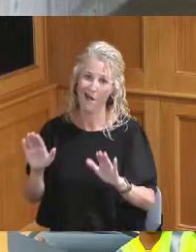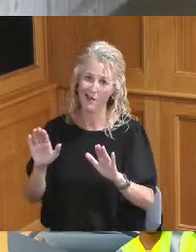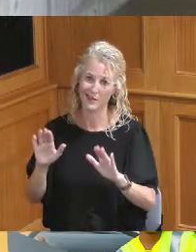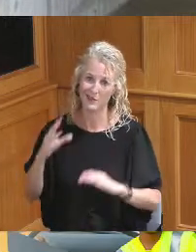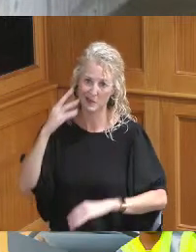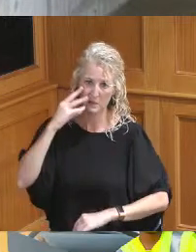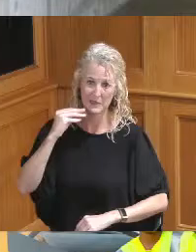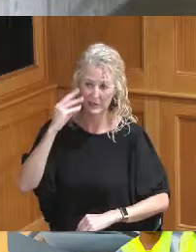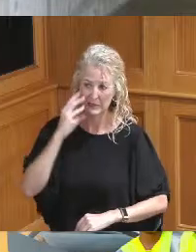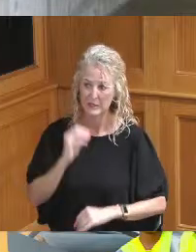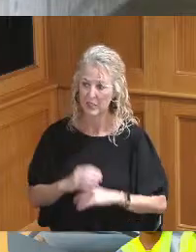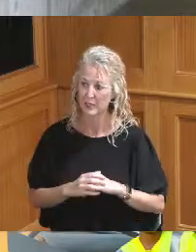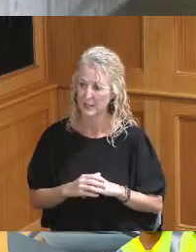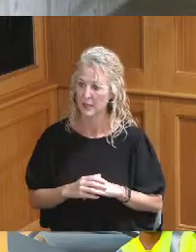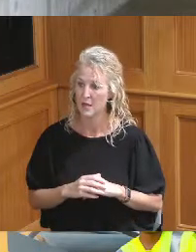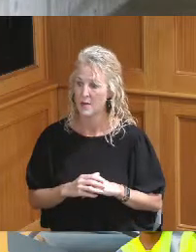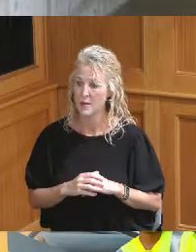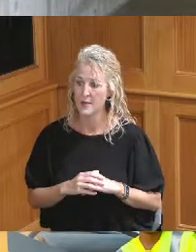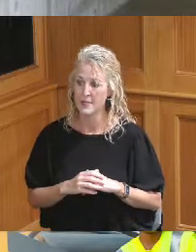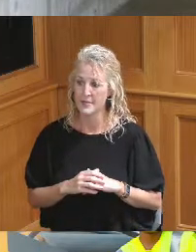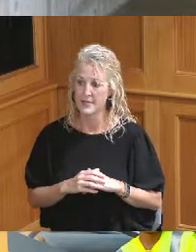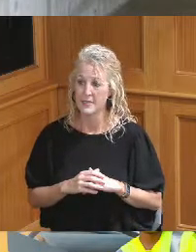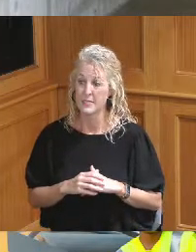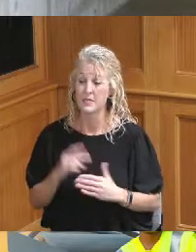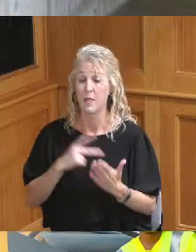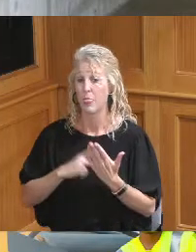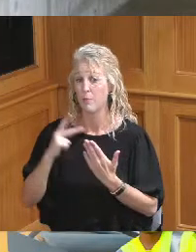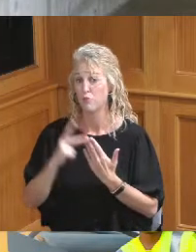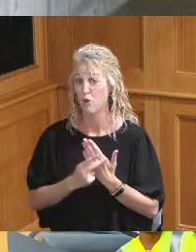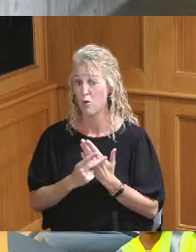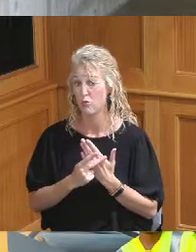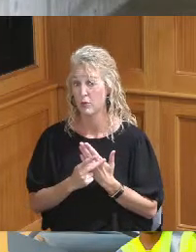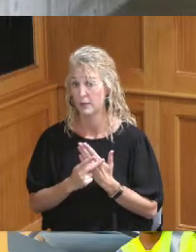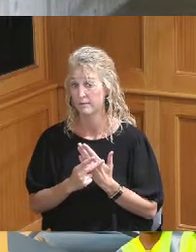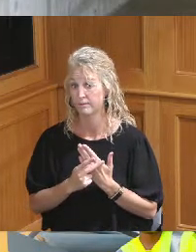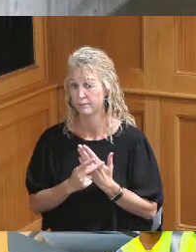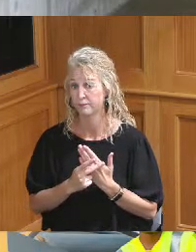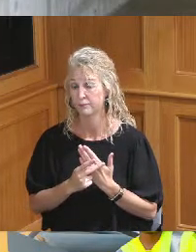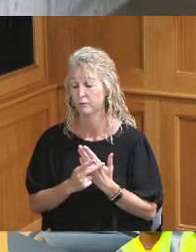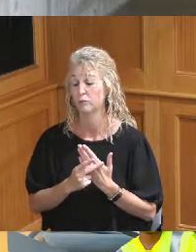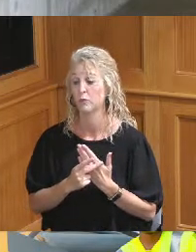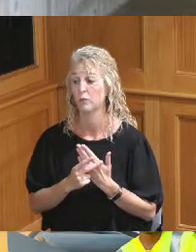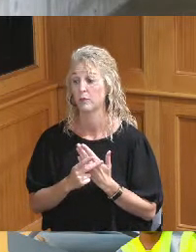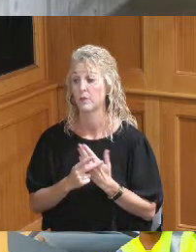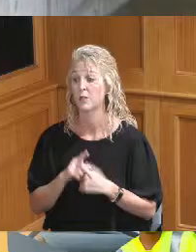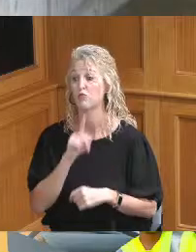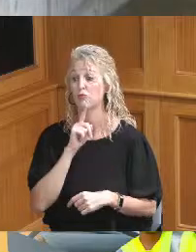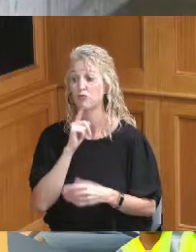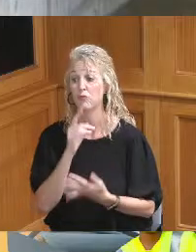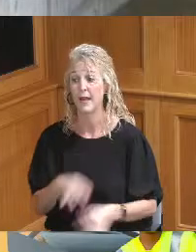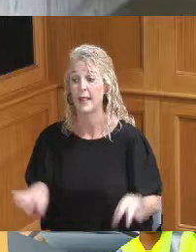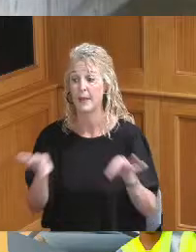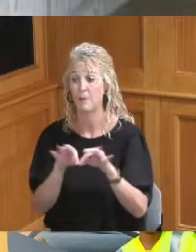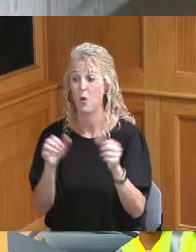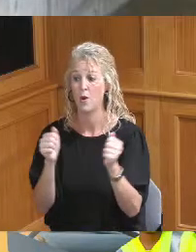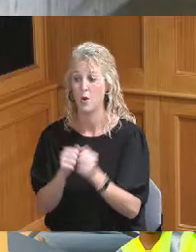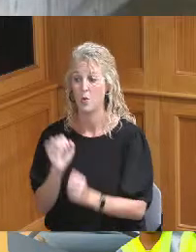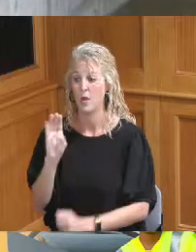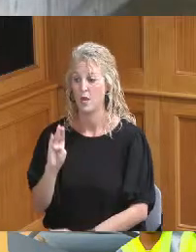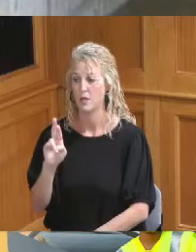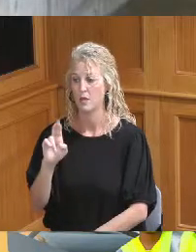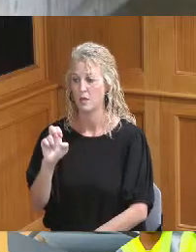of Hamilton County. This program will contribute significantly to the Brent Spence corridor